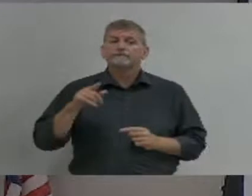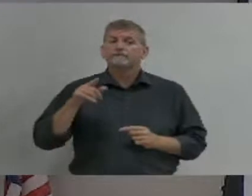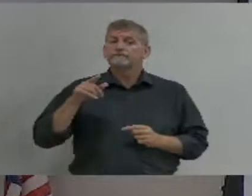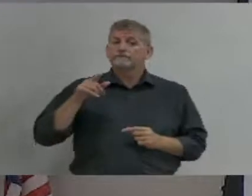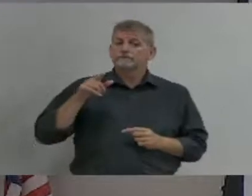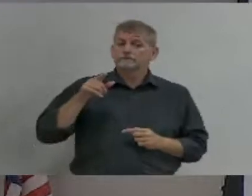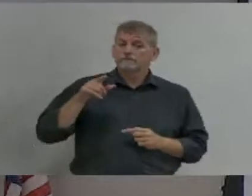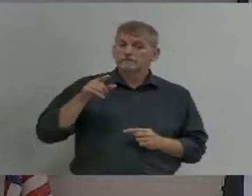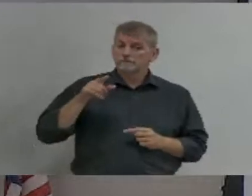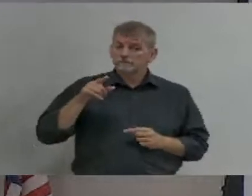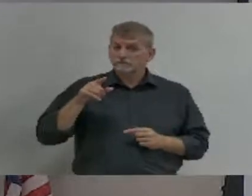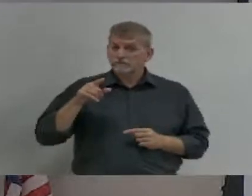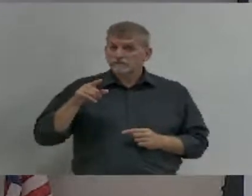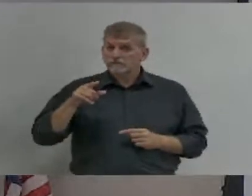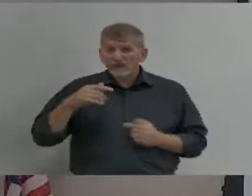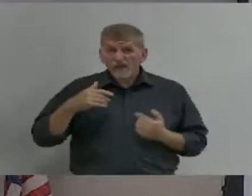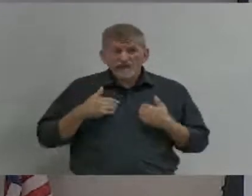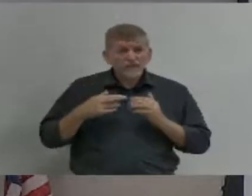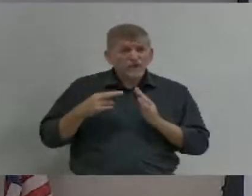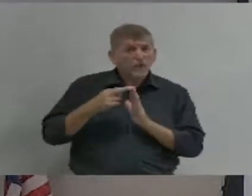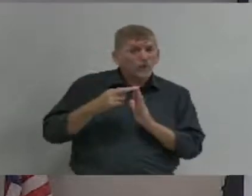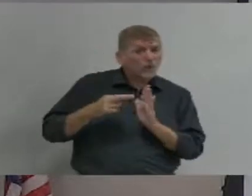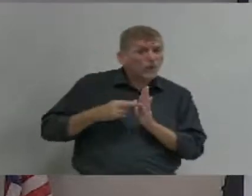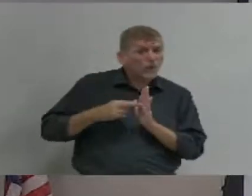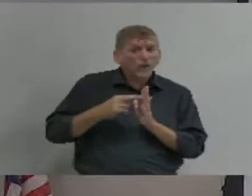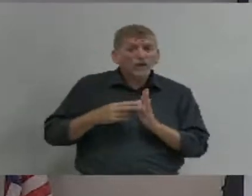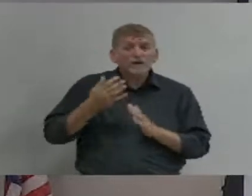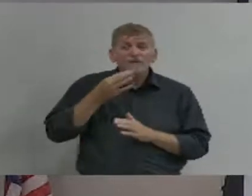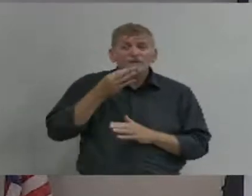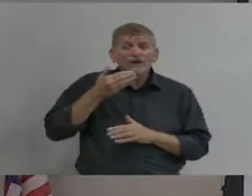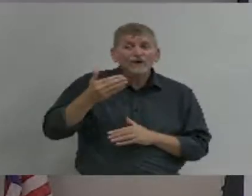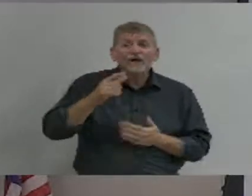that they center on large gatherings of people indoors?